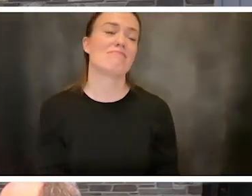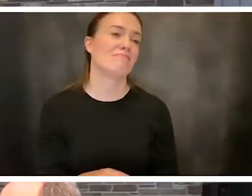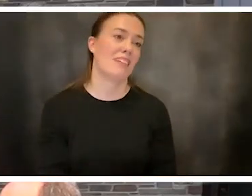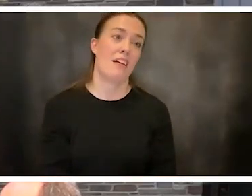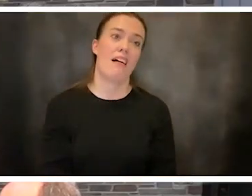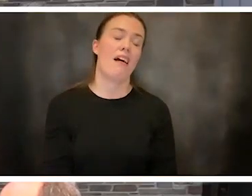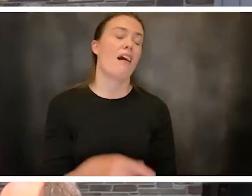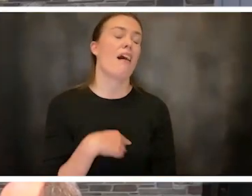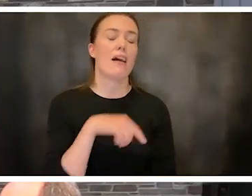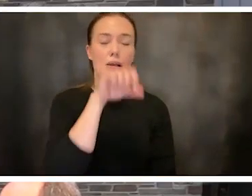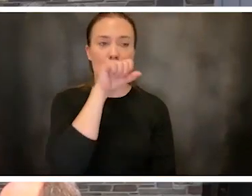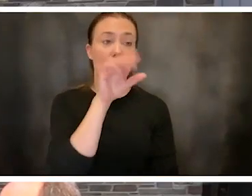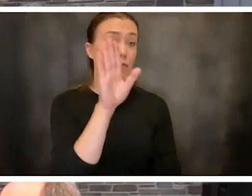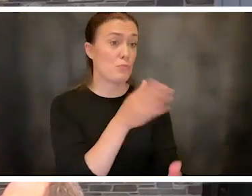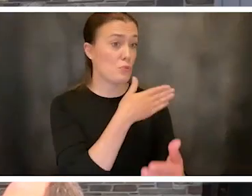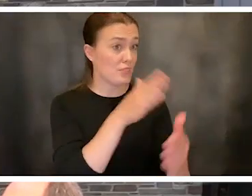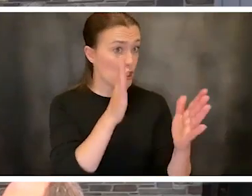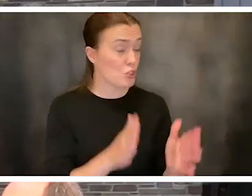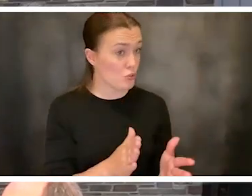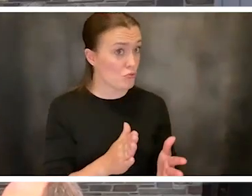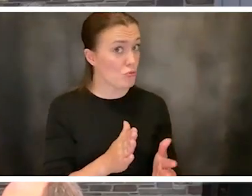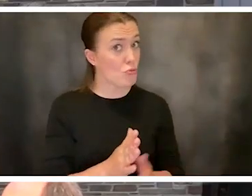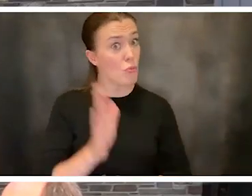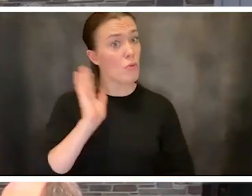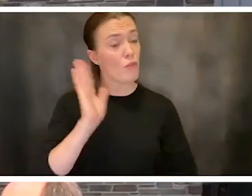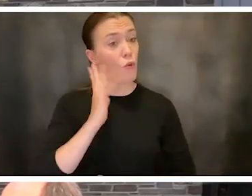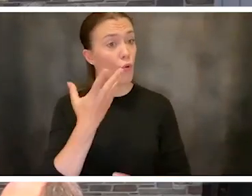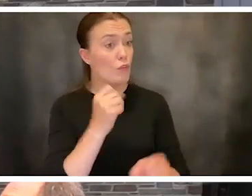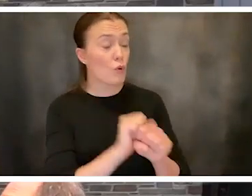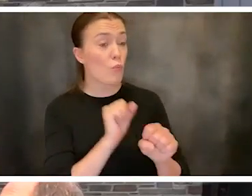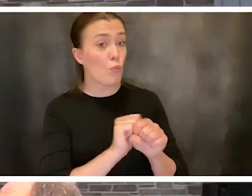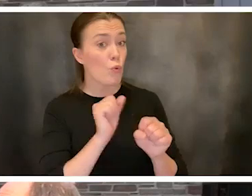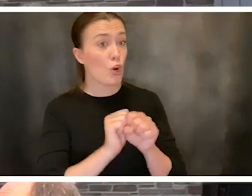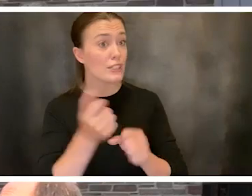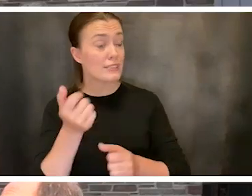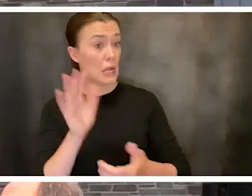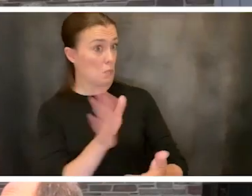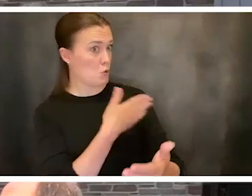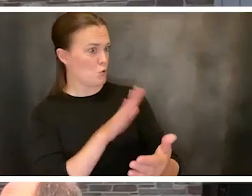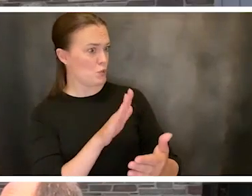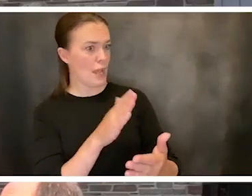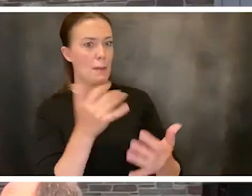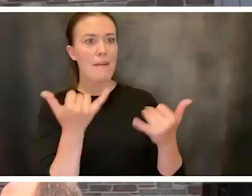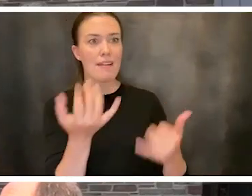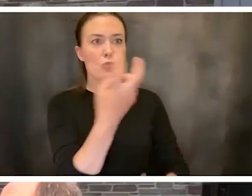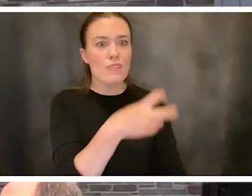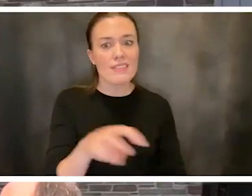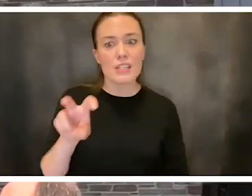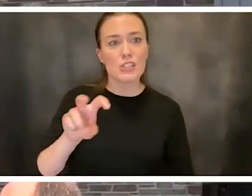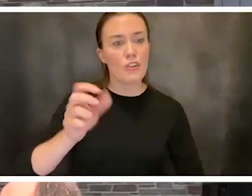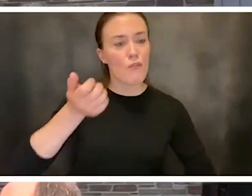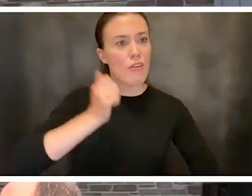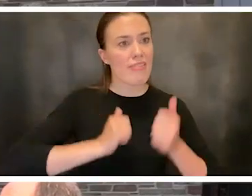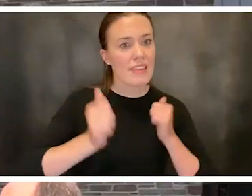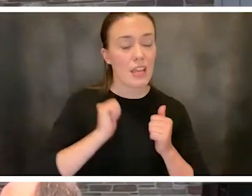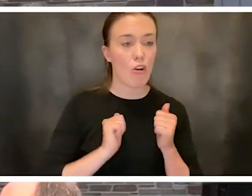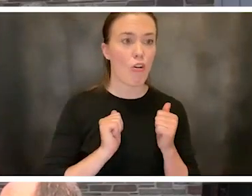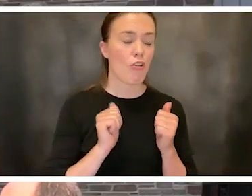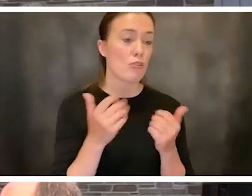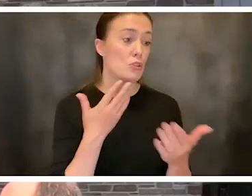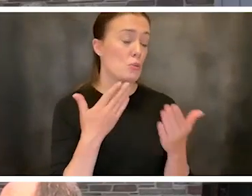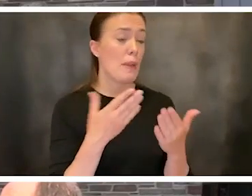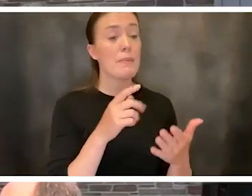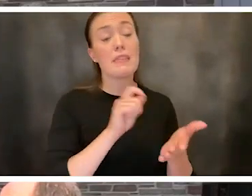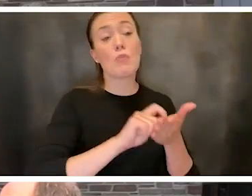who've traditionally worked in the music world moving into the theater world and writing for theater, whether it's music for a theater piece